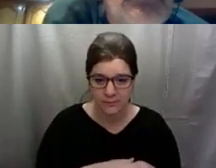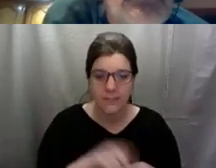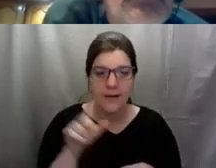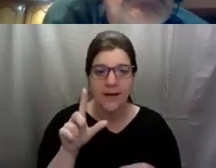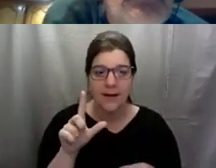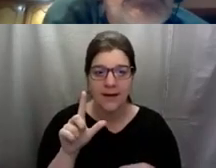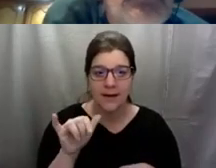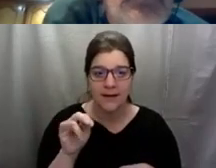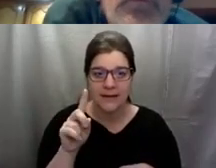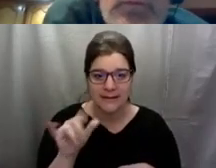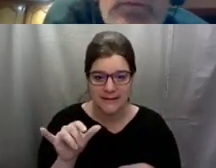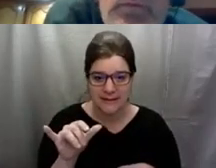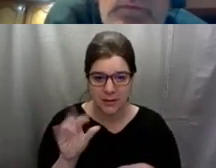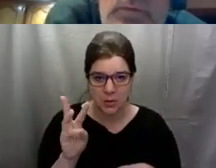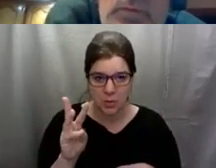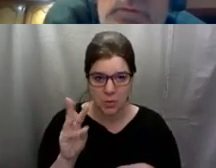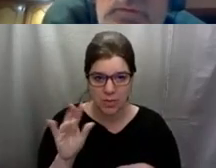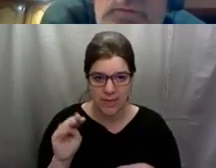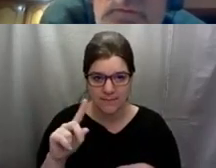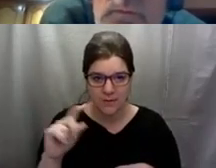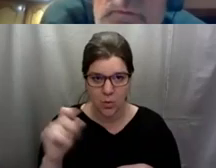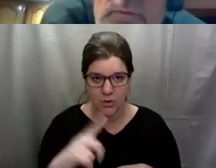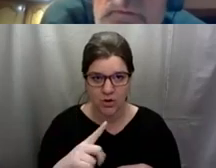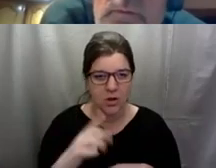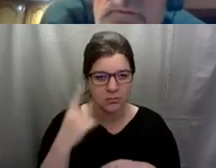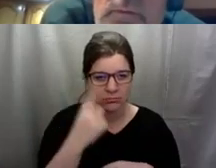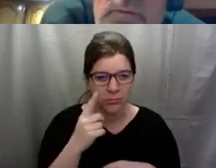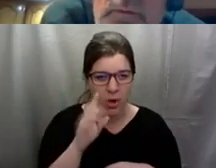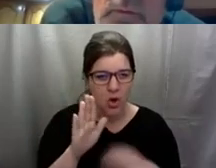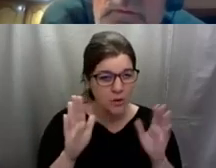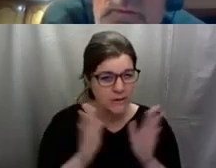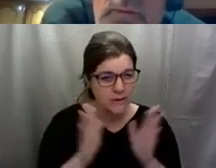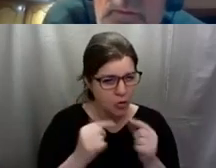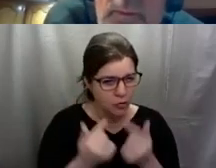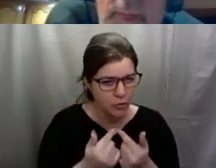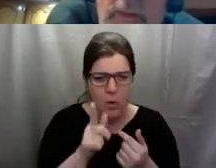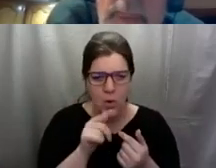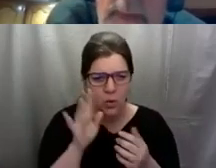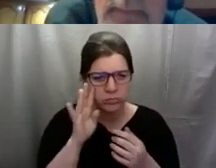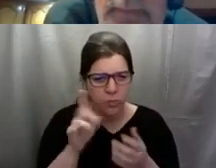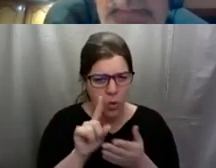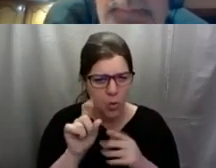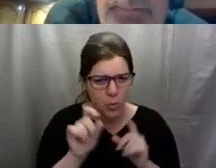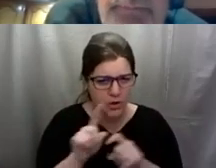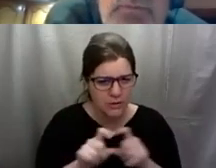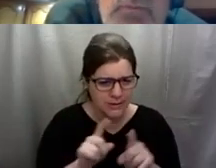in our small group, Alyssa, were those your questions, or Letiya, were those yours, or Hank?